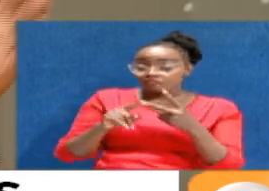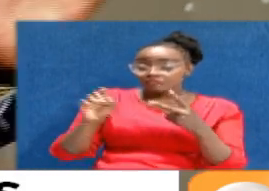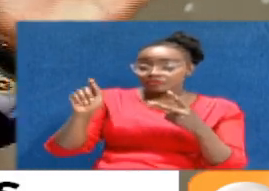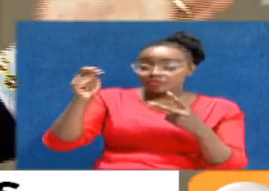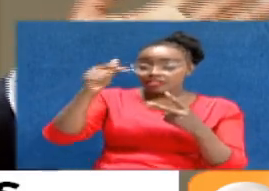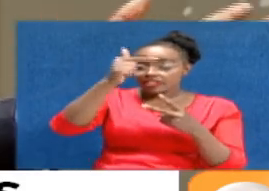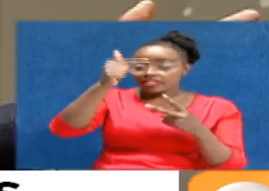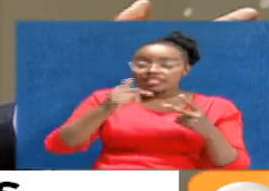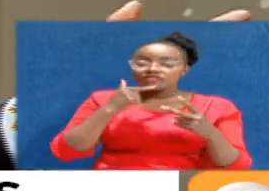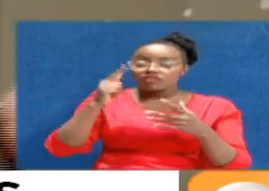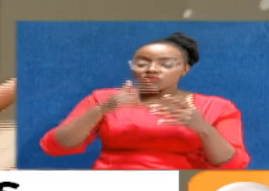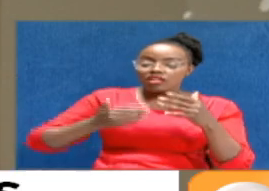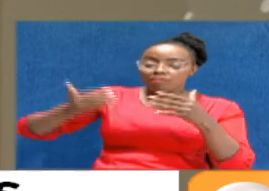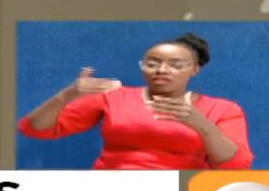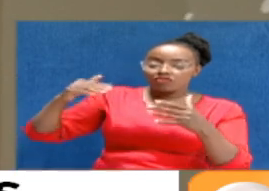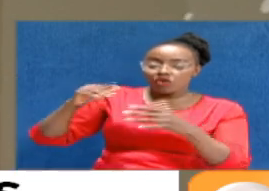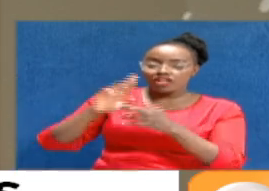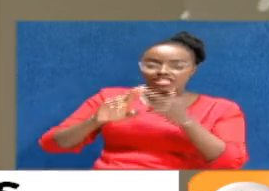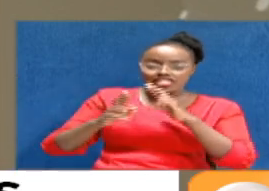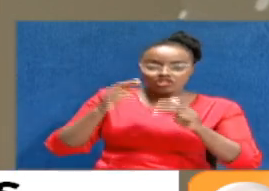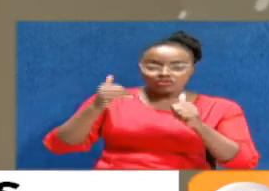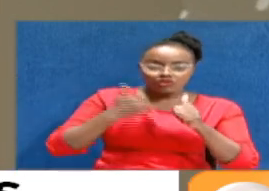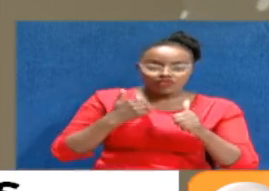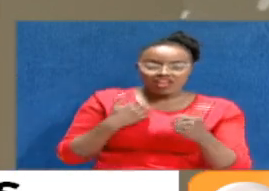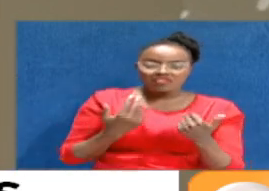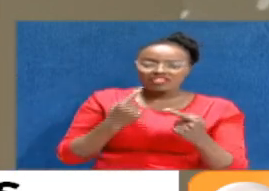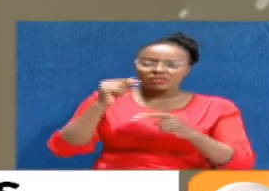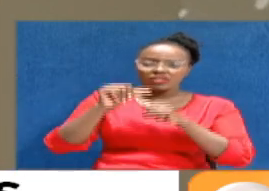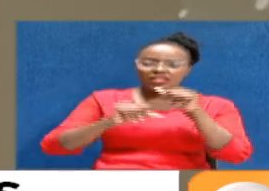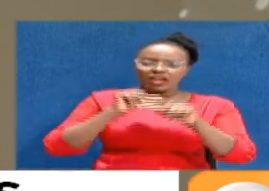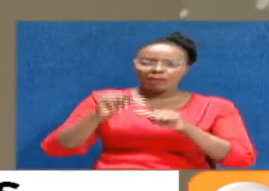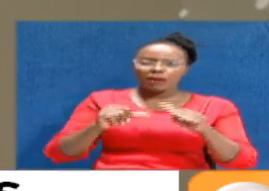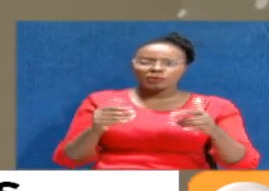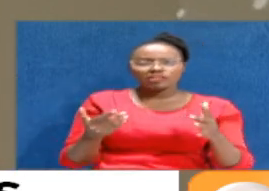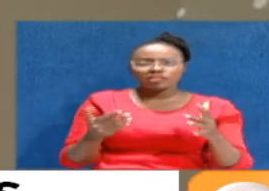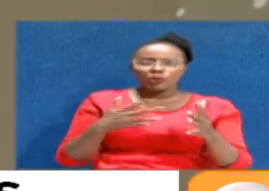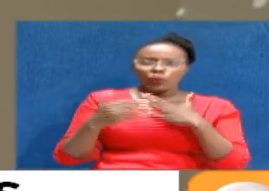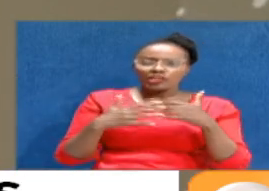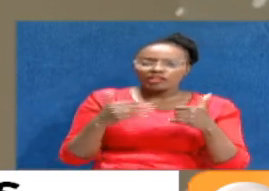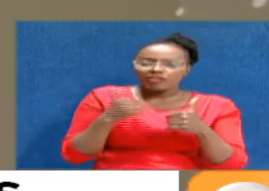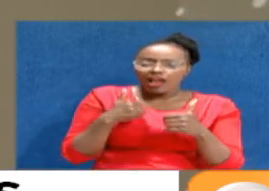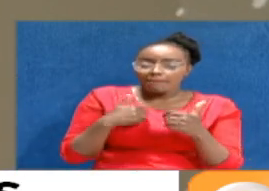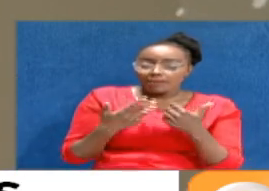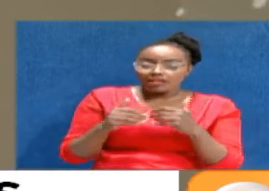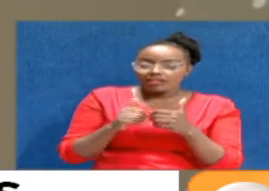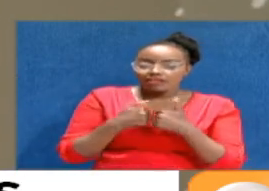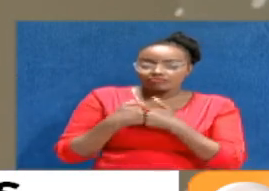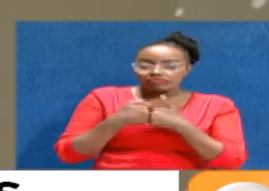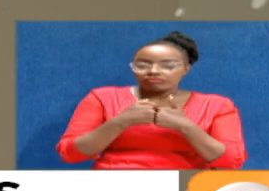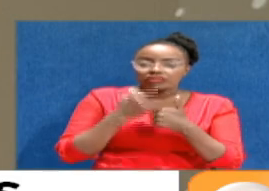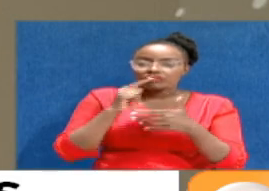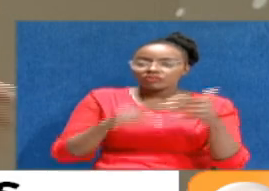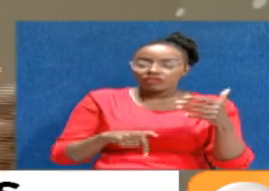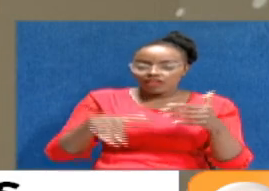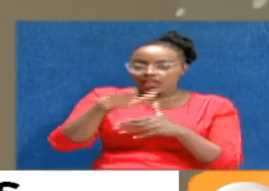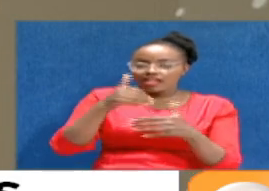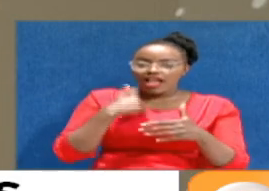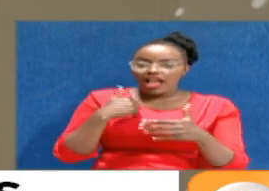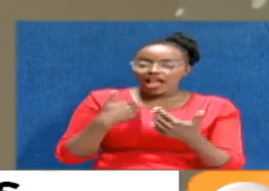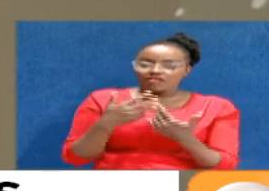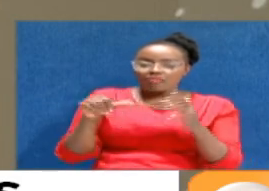about past relationship, inferring to what has been the friction. In fact, calling it mahali